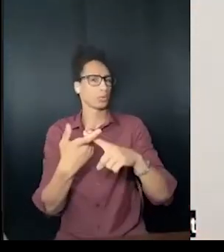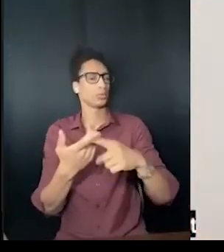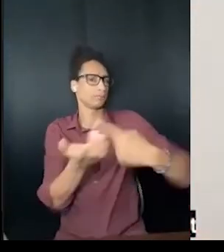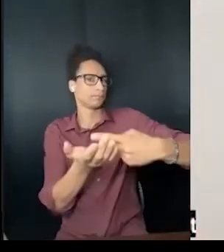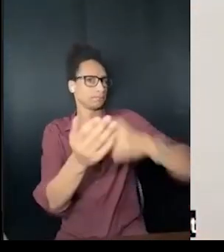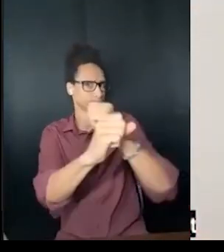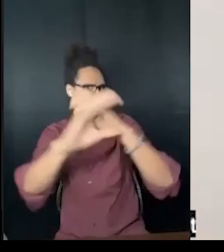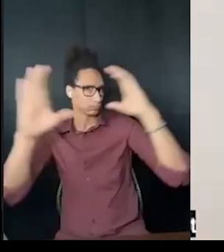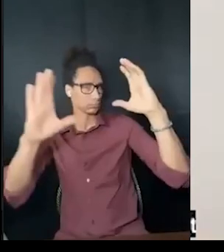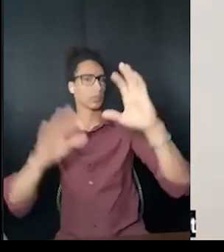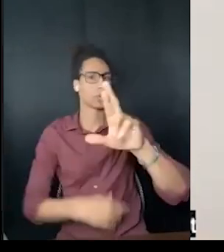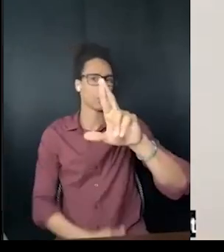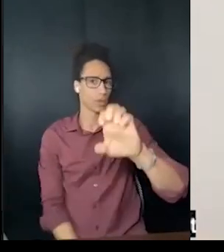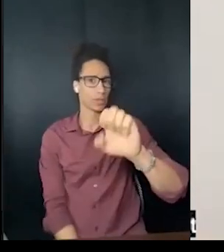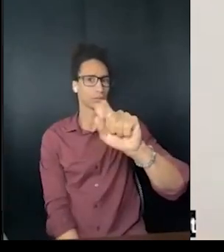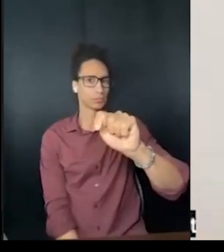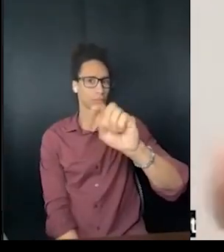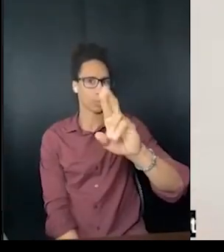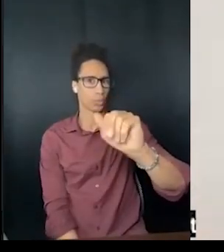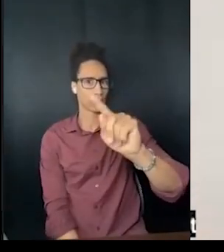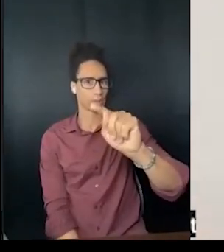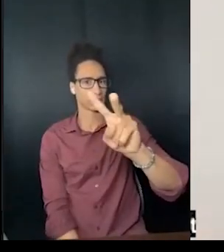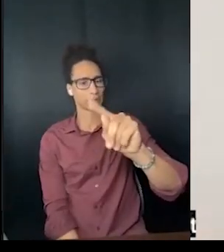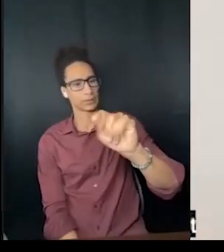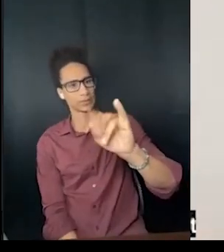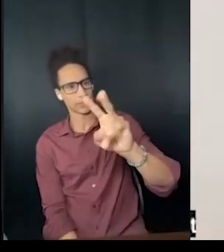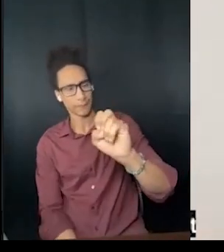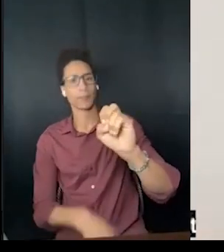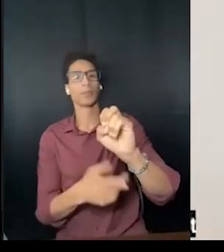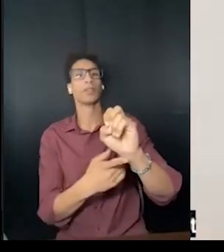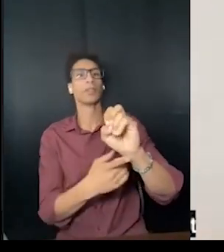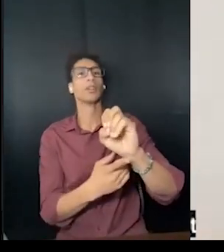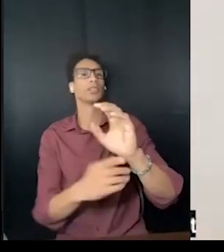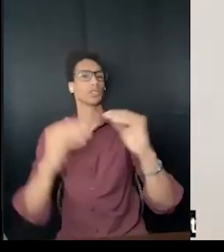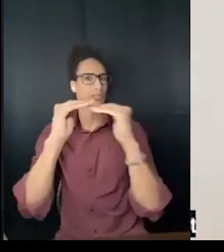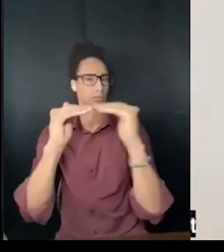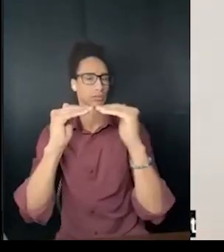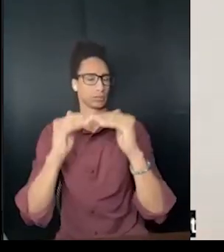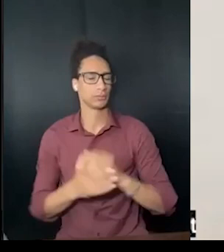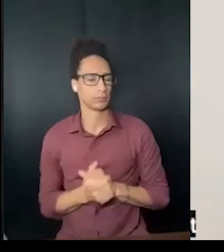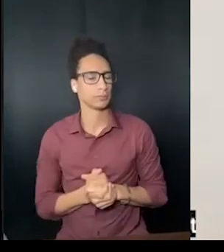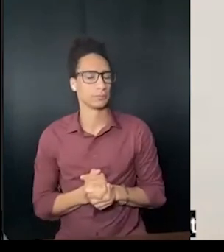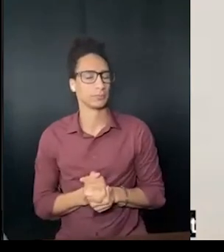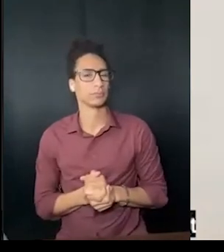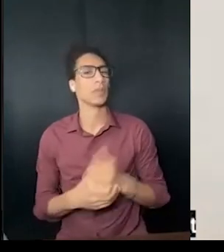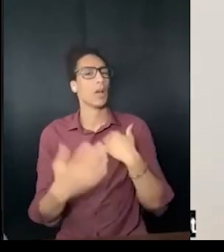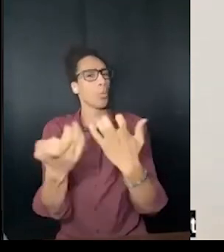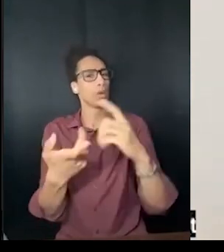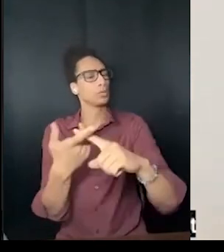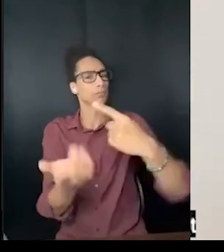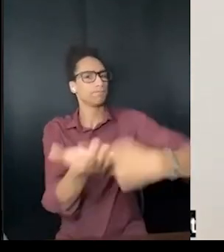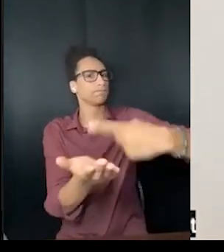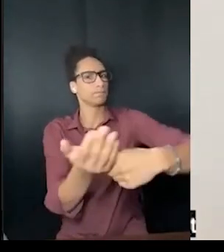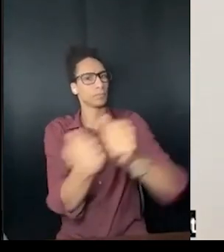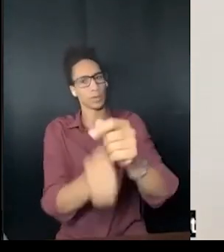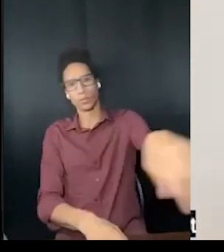one of the themes that we talk about. But I wanted to talk about it with you all because there's some people who are not familiar